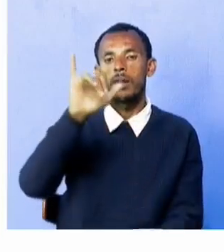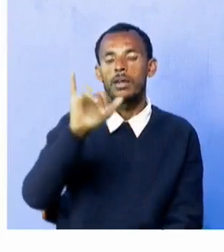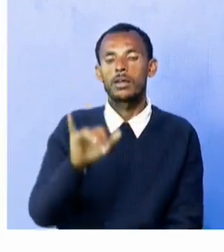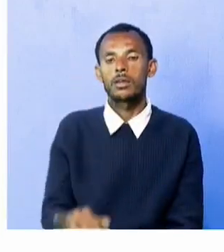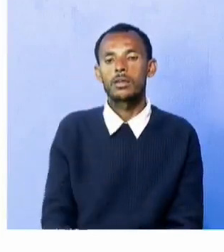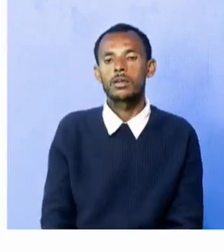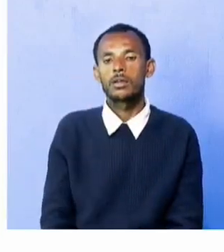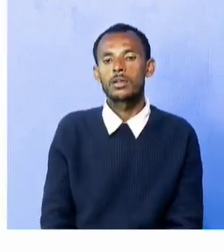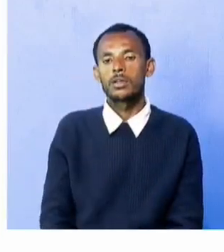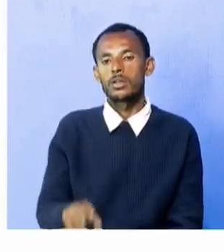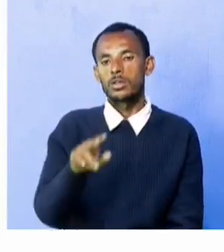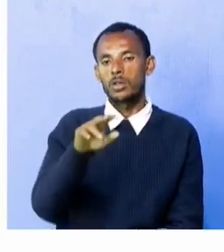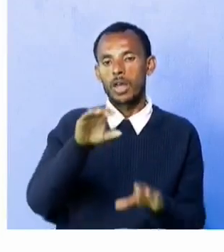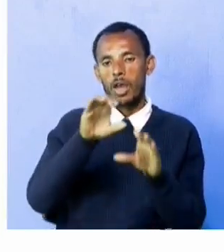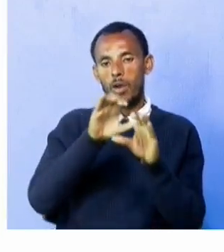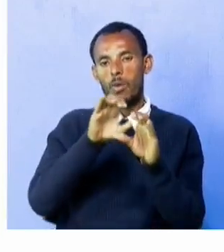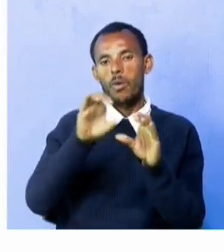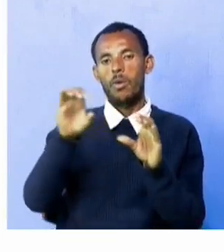a chord